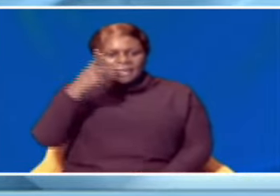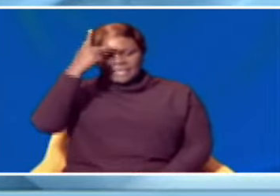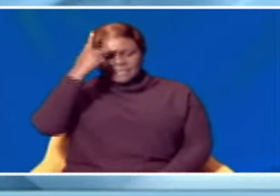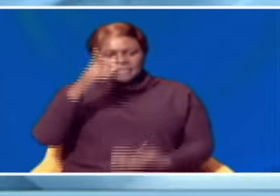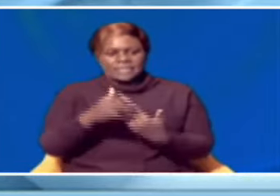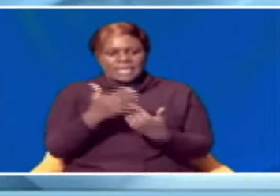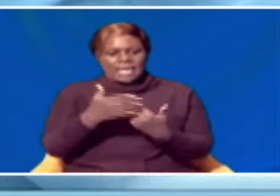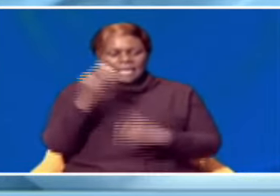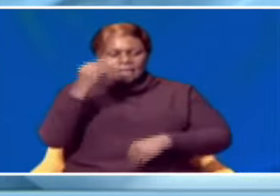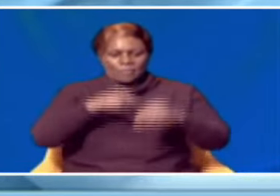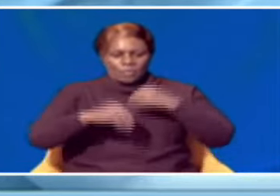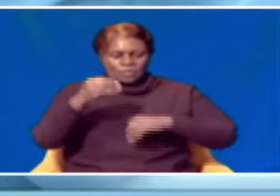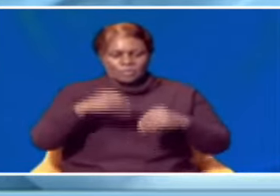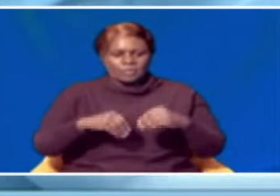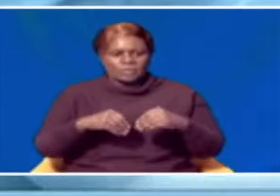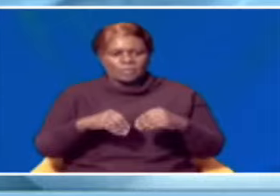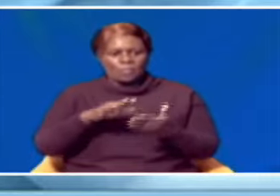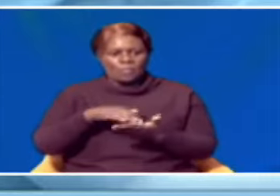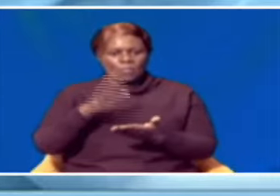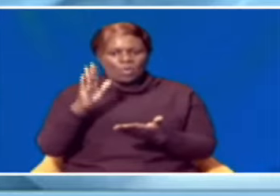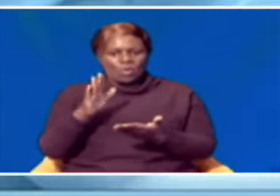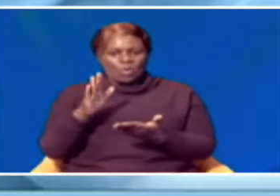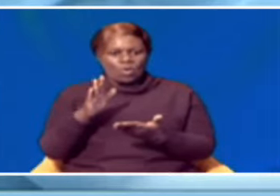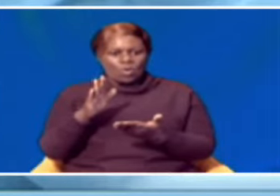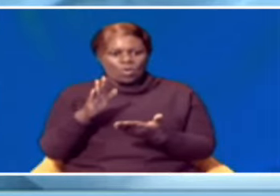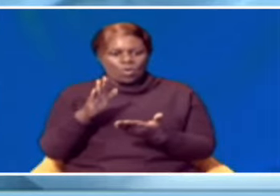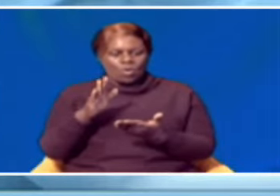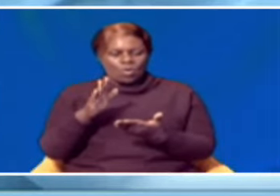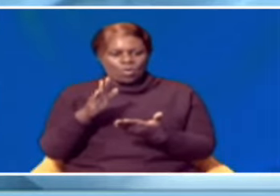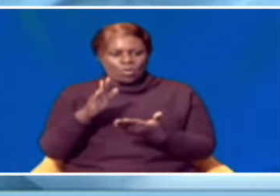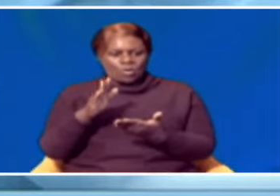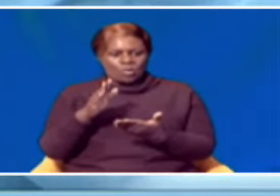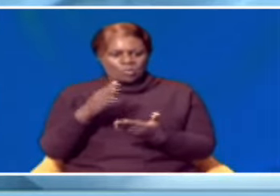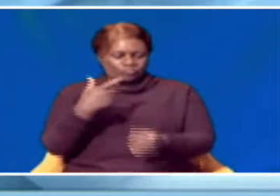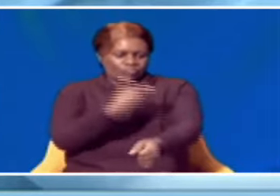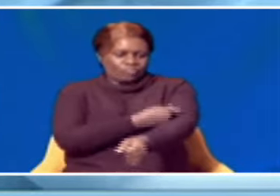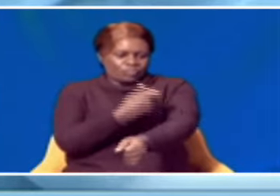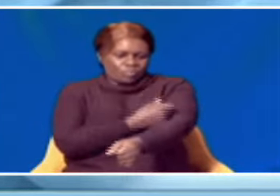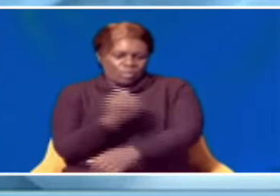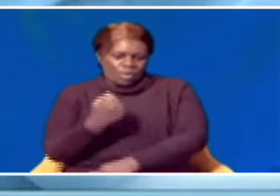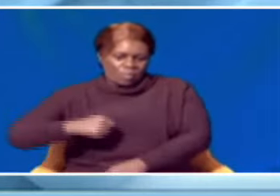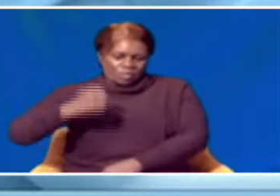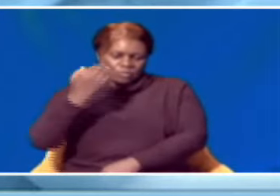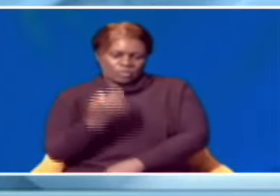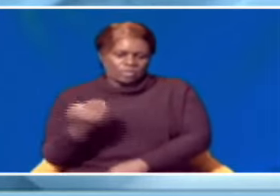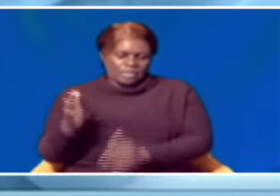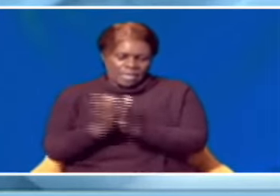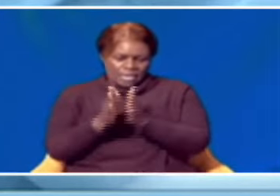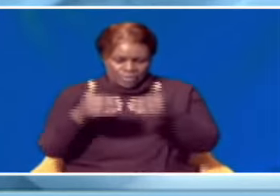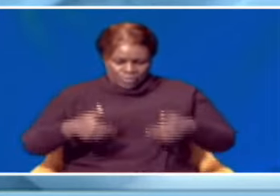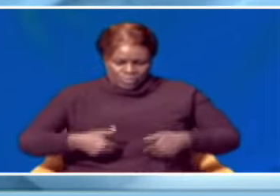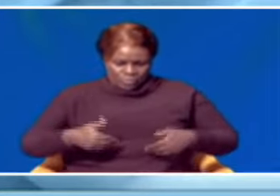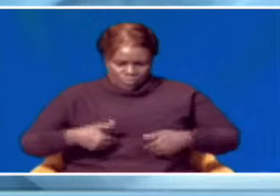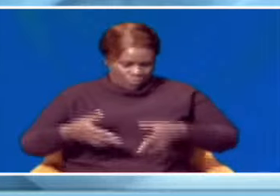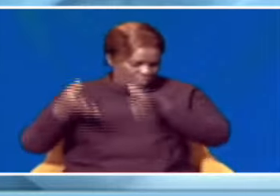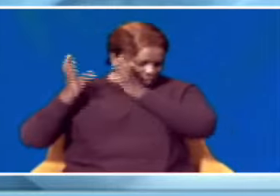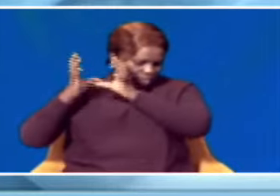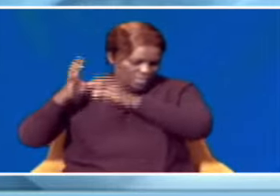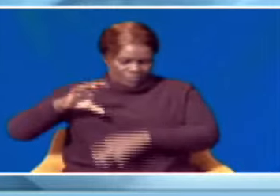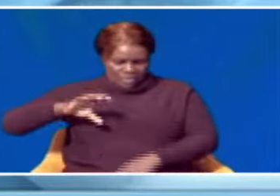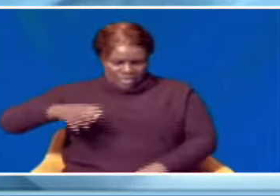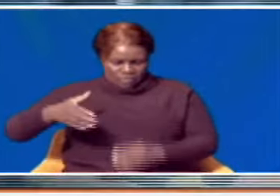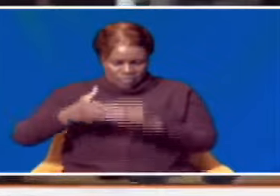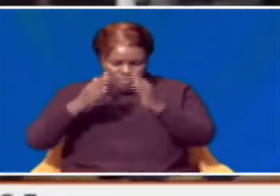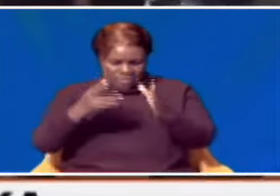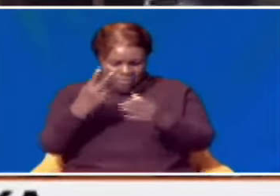major contributor to the increased illicit drug and substance abuse among children and youth in Kilifi County.